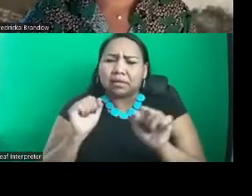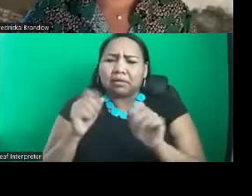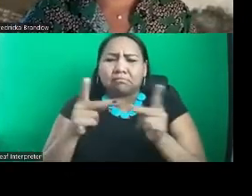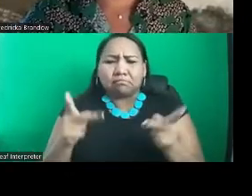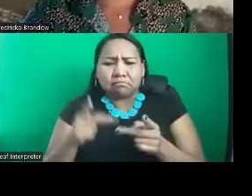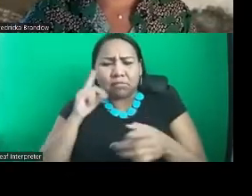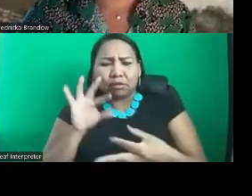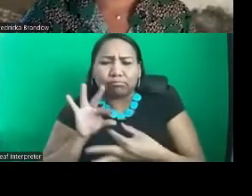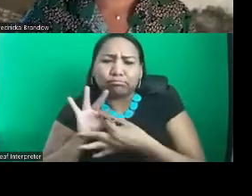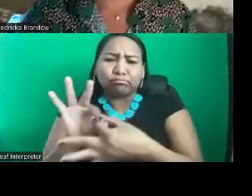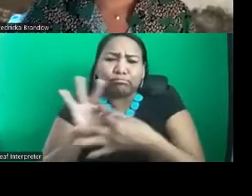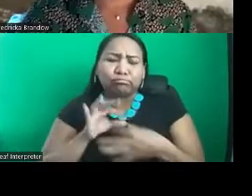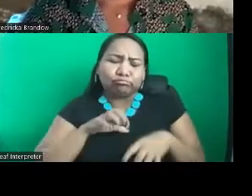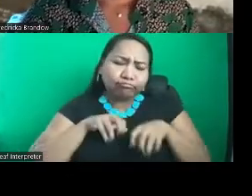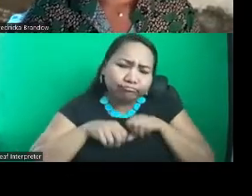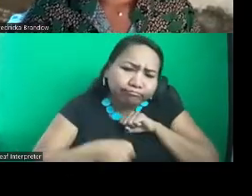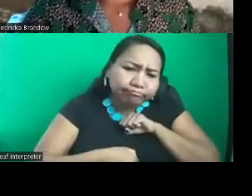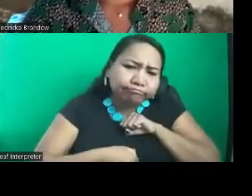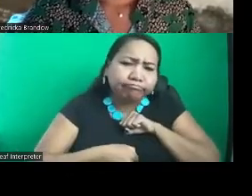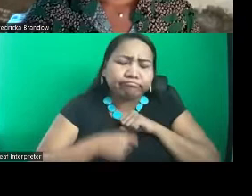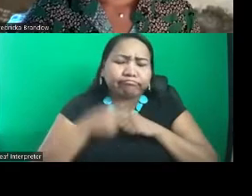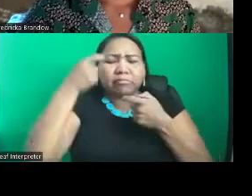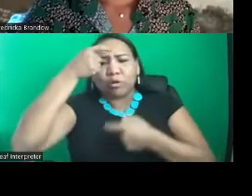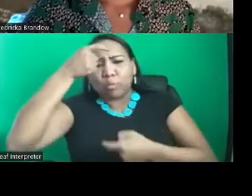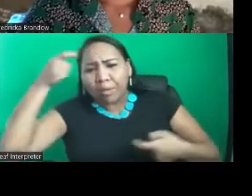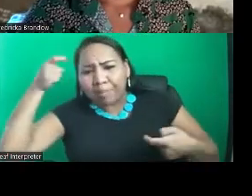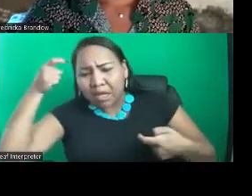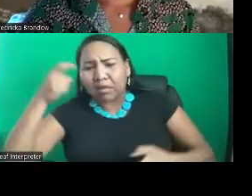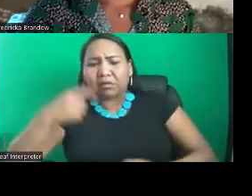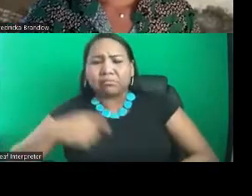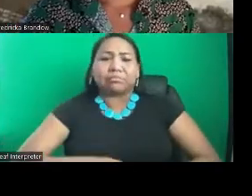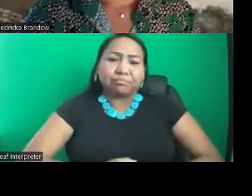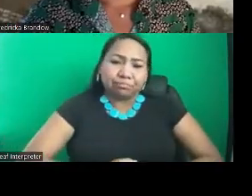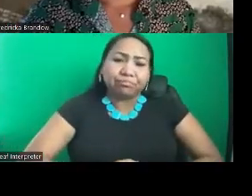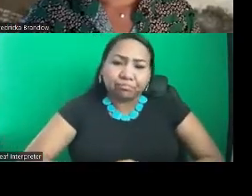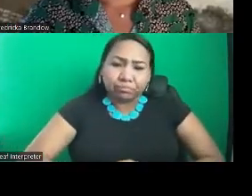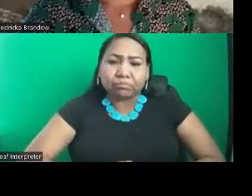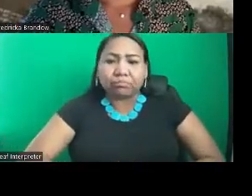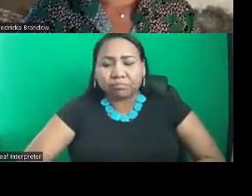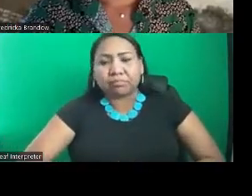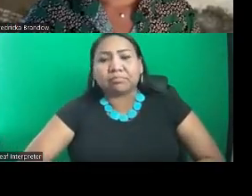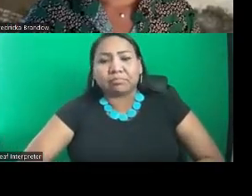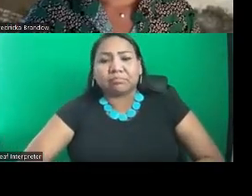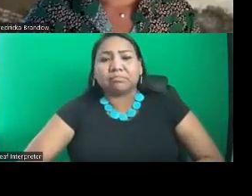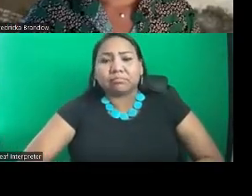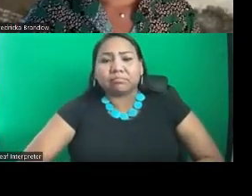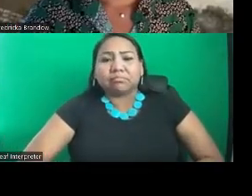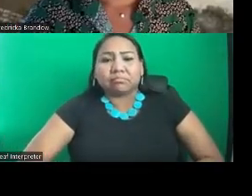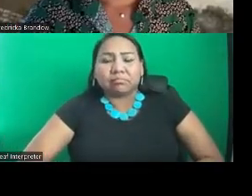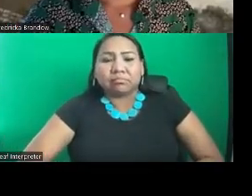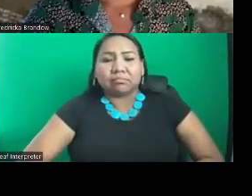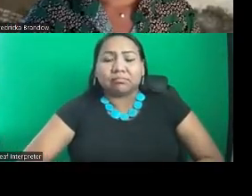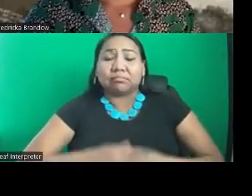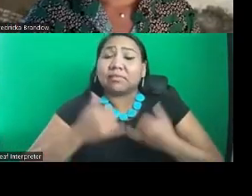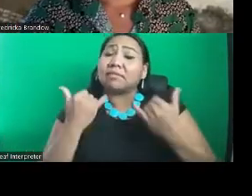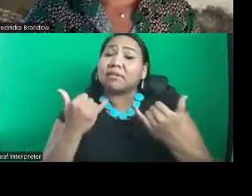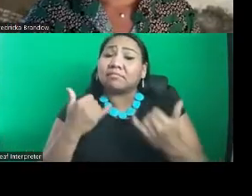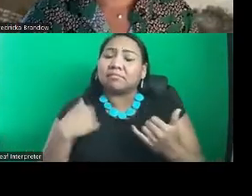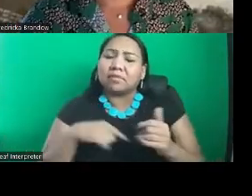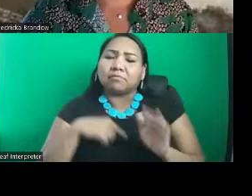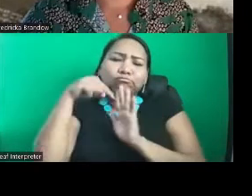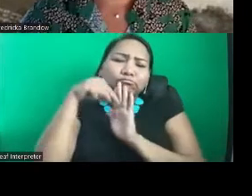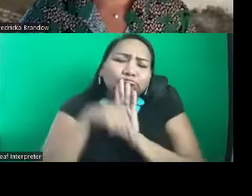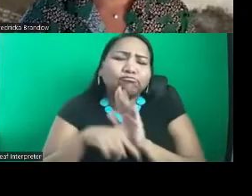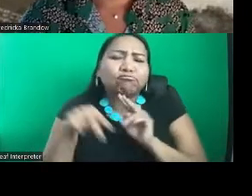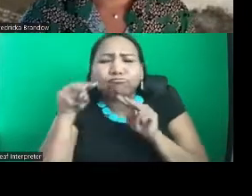as Indigenous people. A place to empower ourselves as we take a deeper look into how to consciously redesign